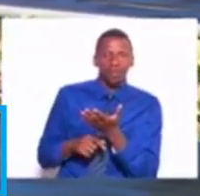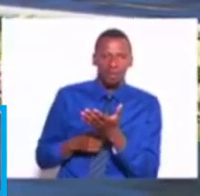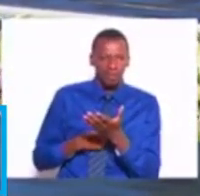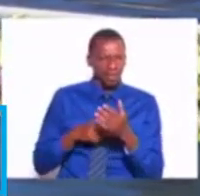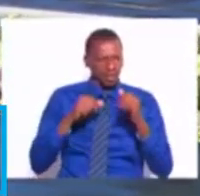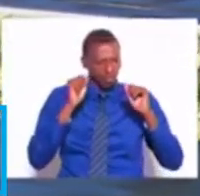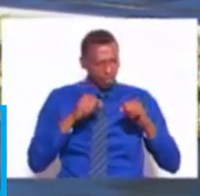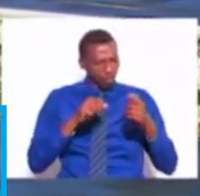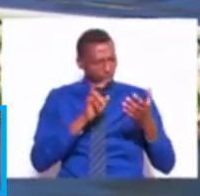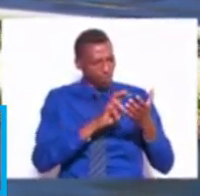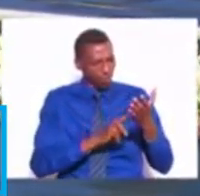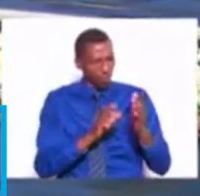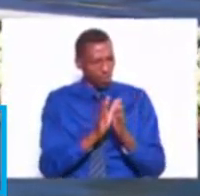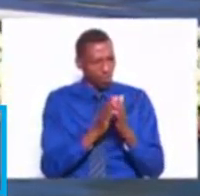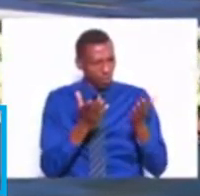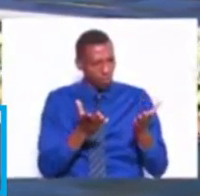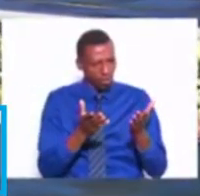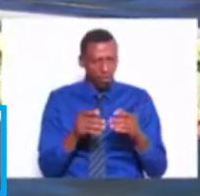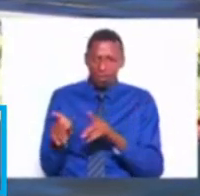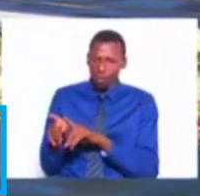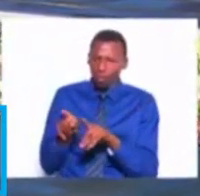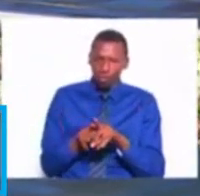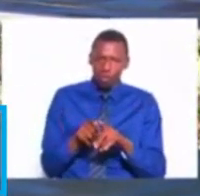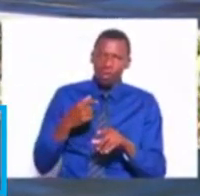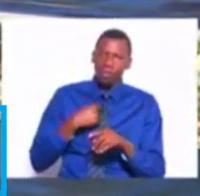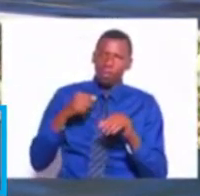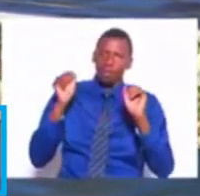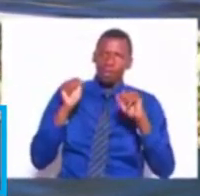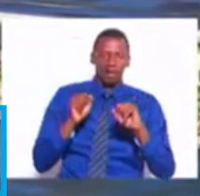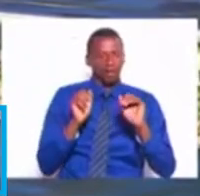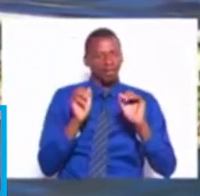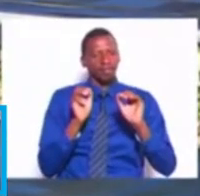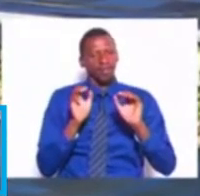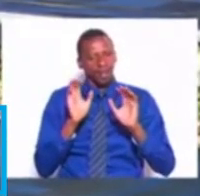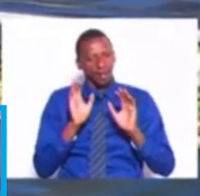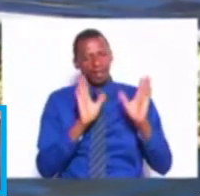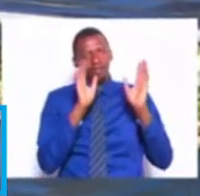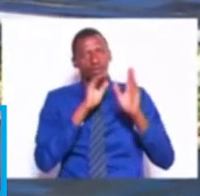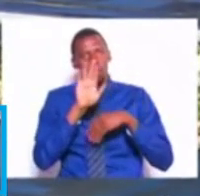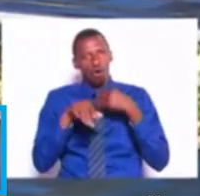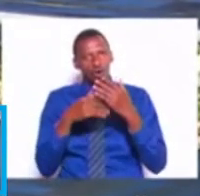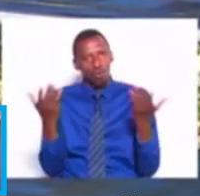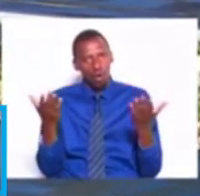books, and I can leave all of them on bed.